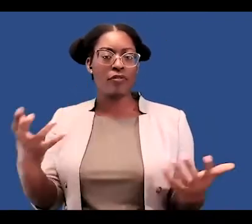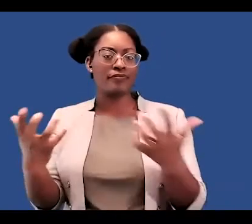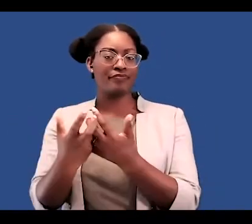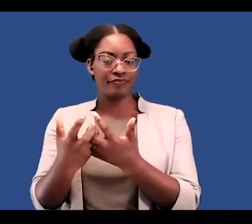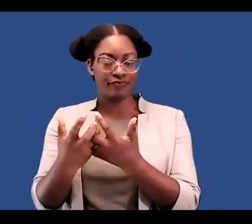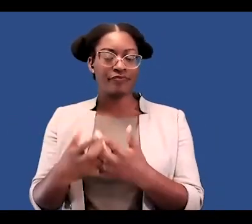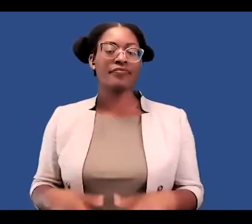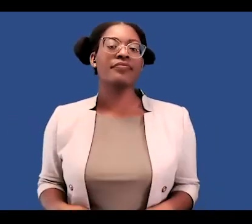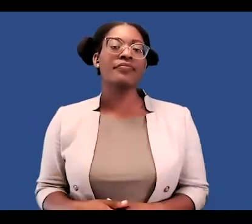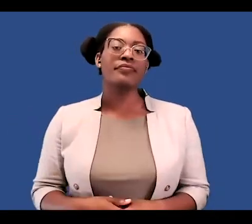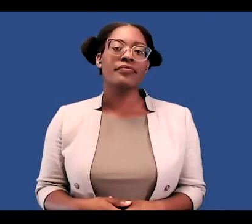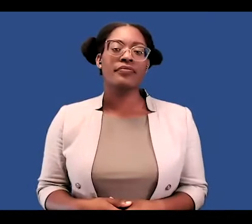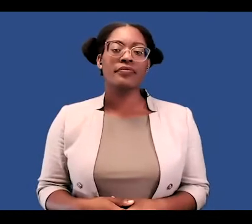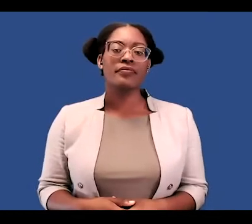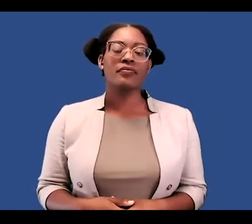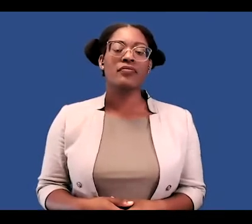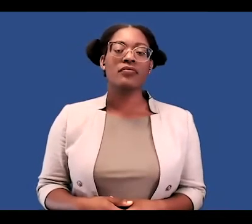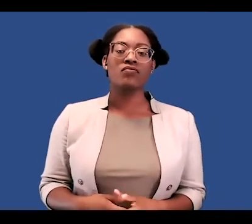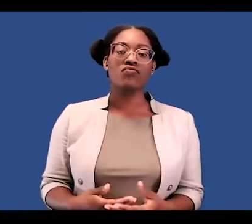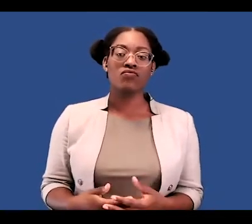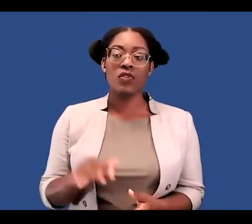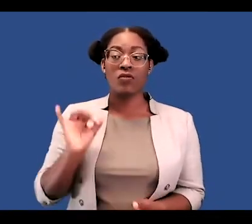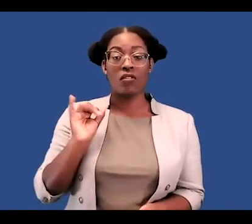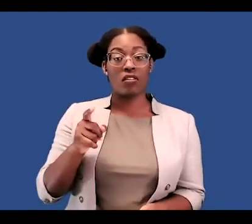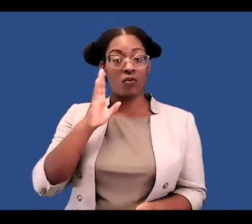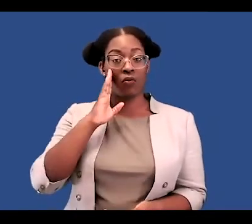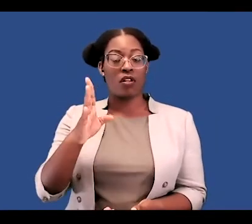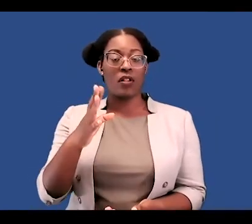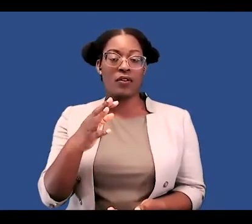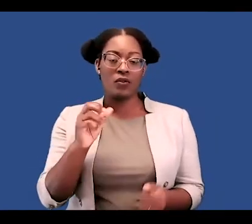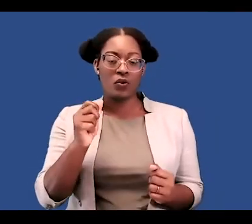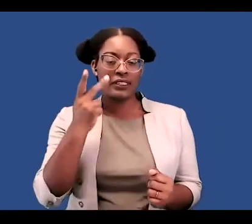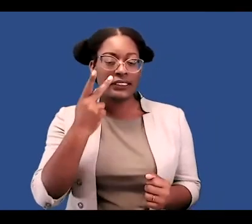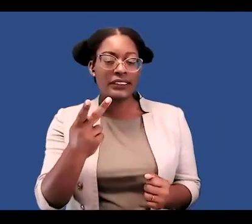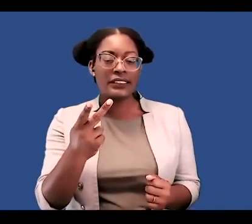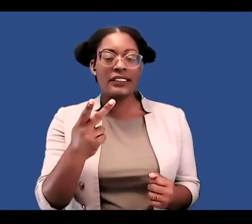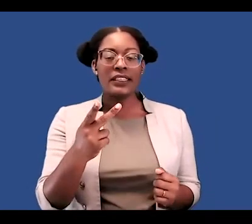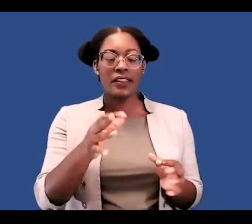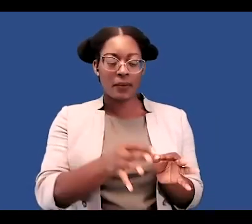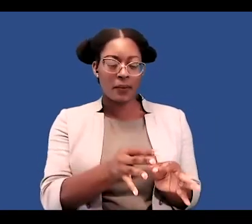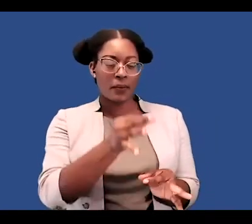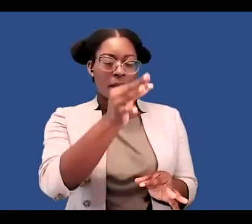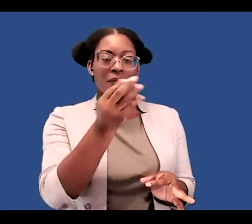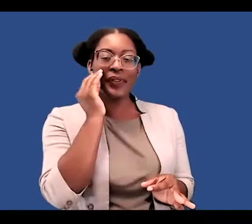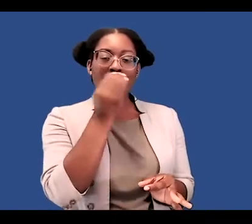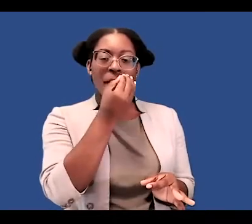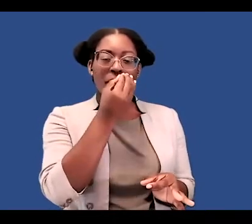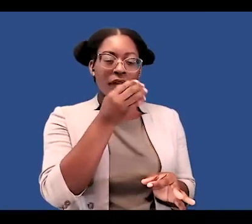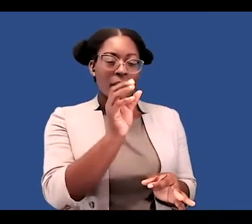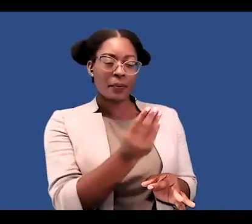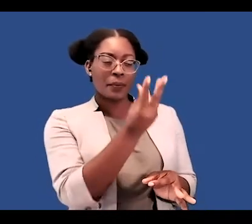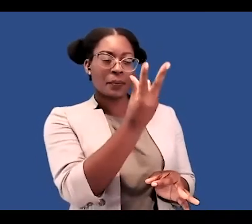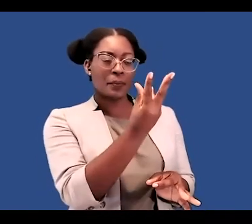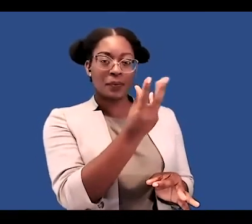spritey, so to speak. So yeah, it's going to seed, meaning it's now pushing out seeds for